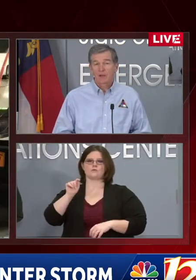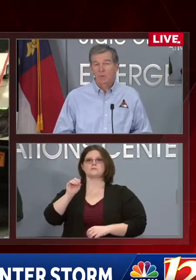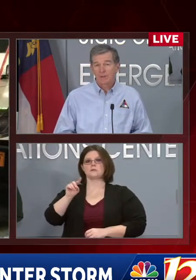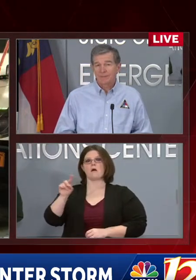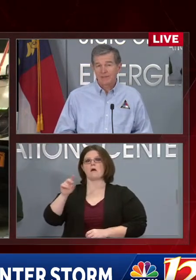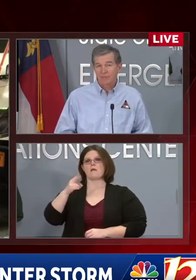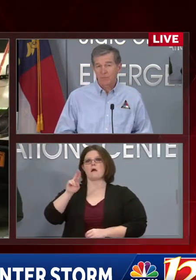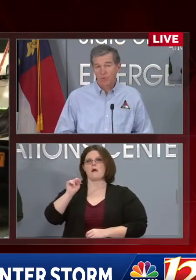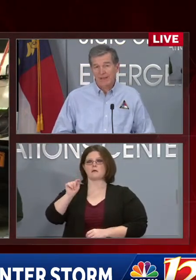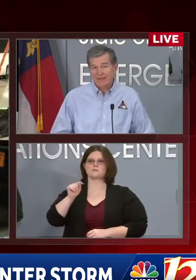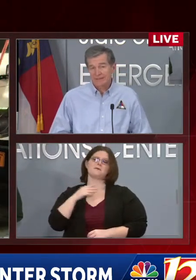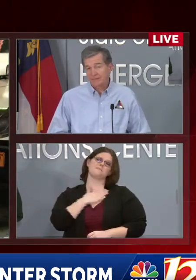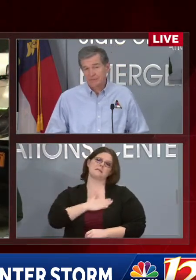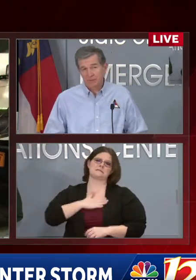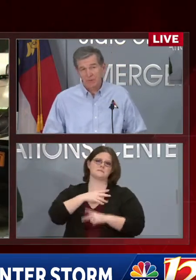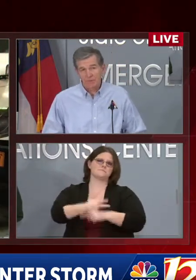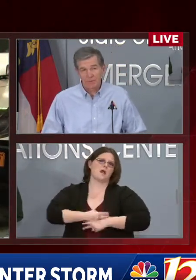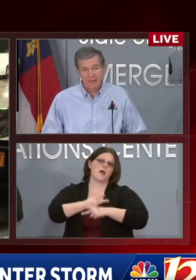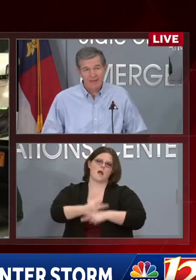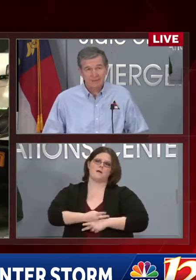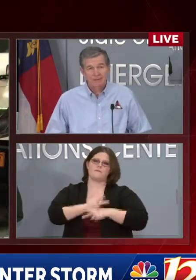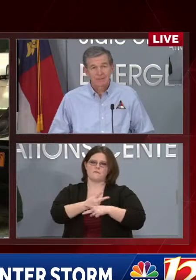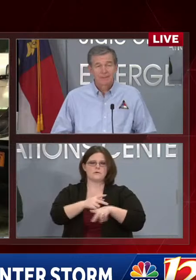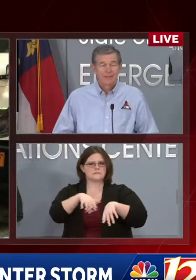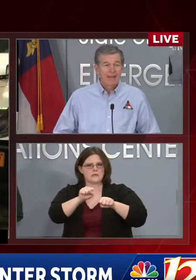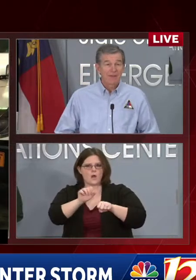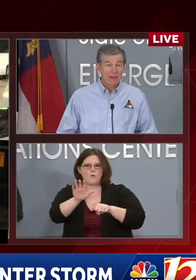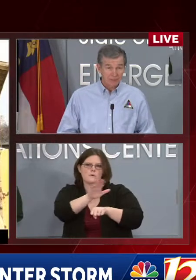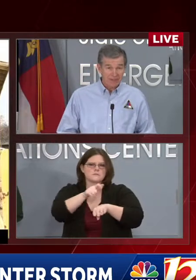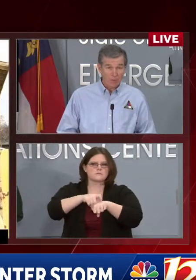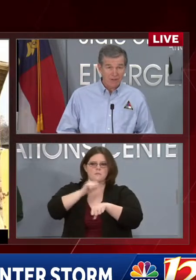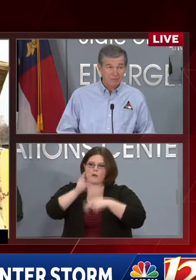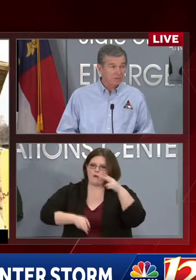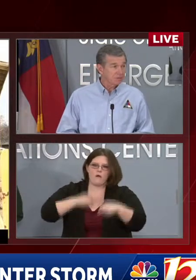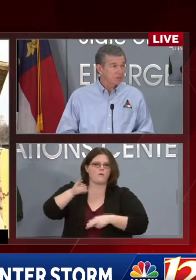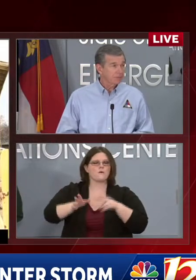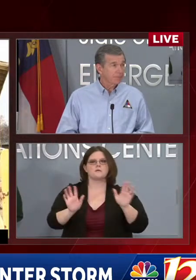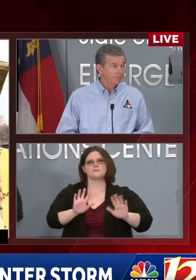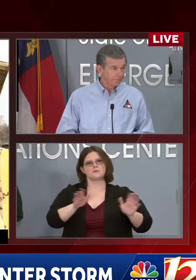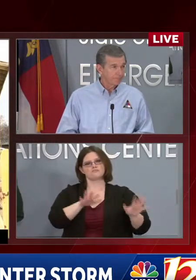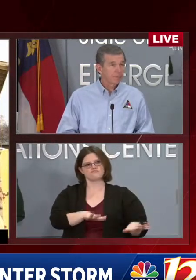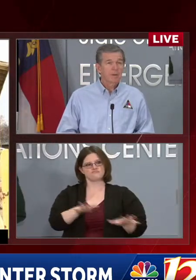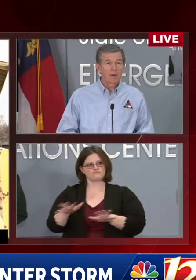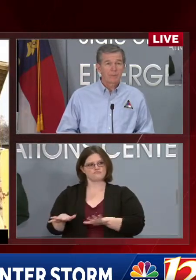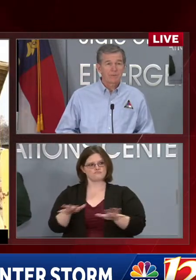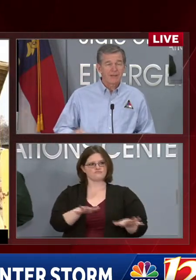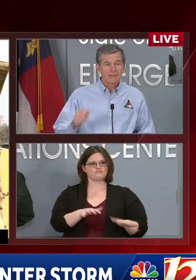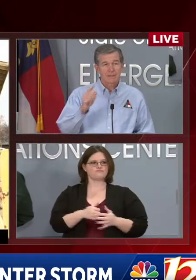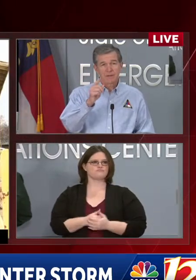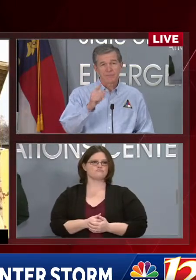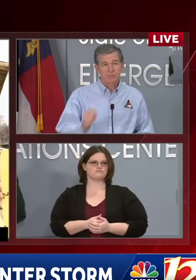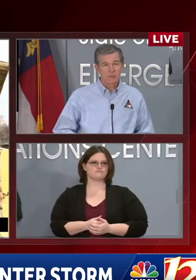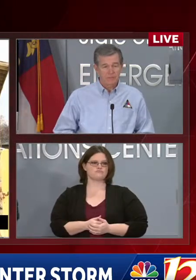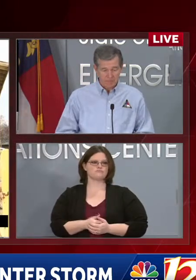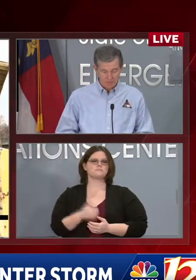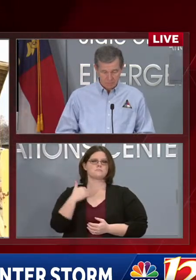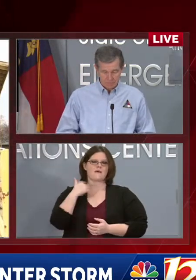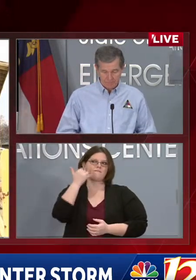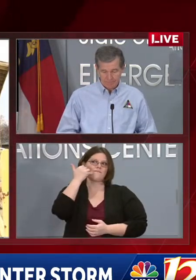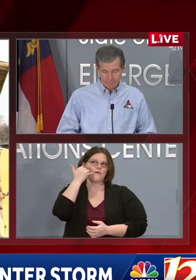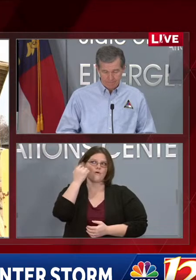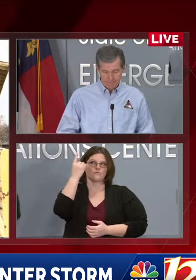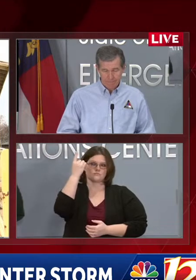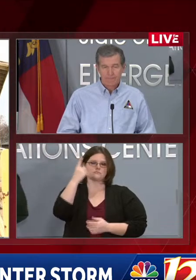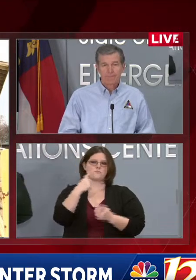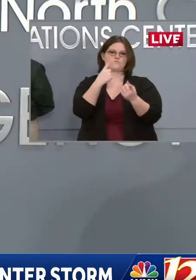follow updated forecasts and severe weather impacts. I'll now take questions. All right, we've got folks on the phone.